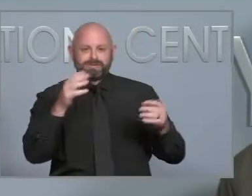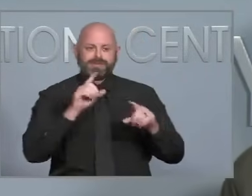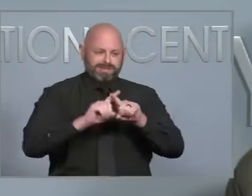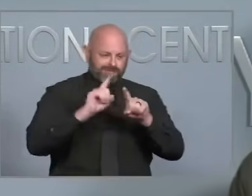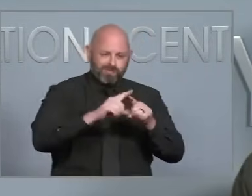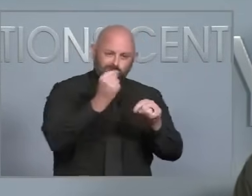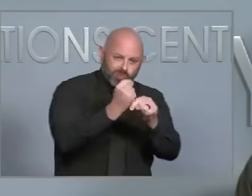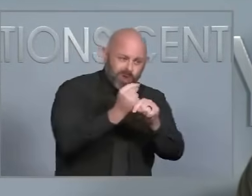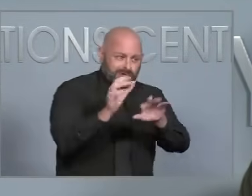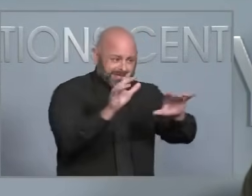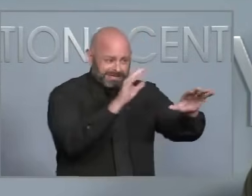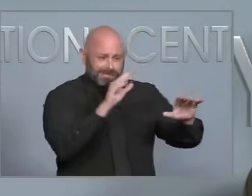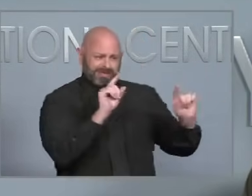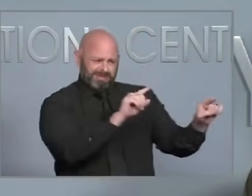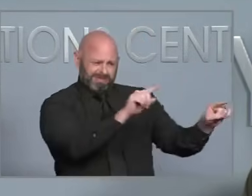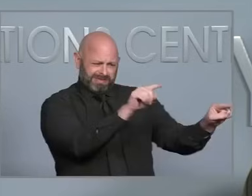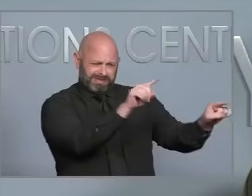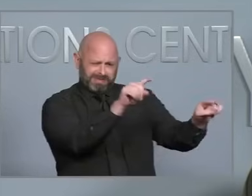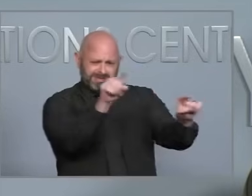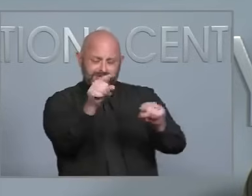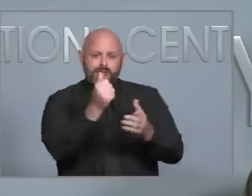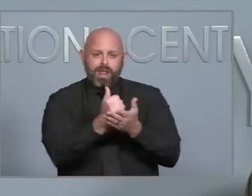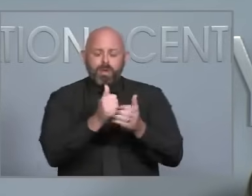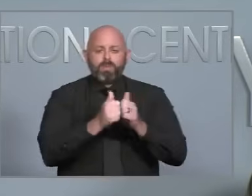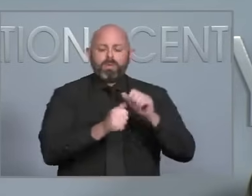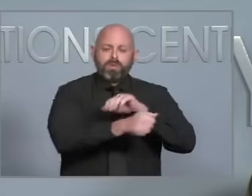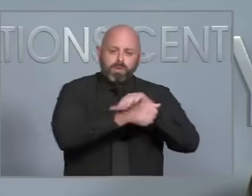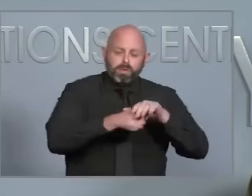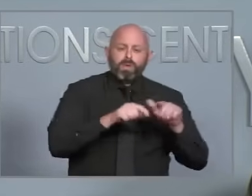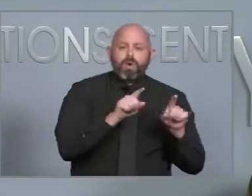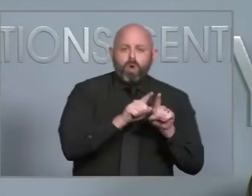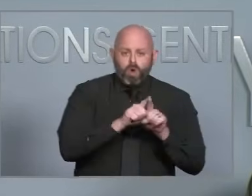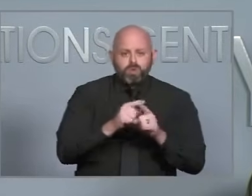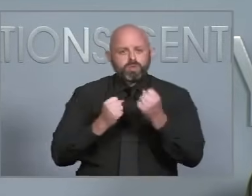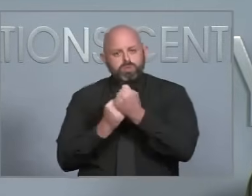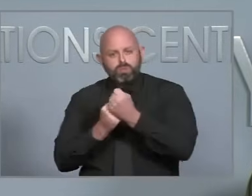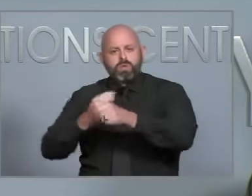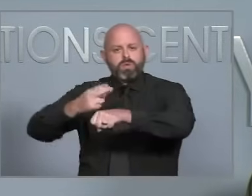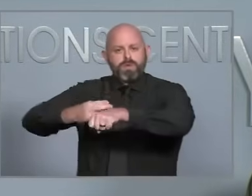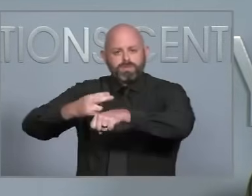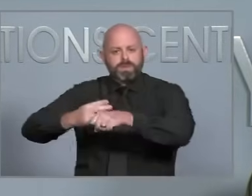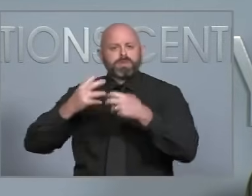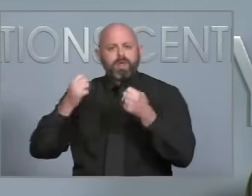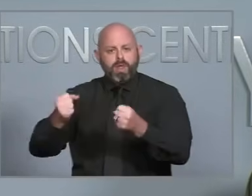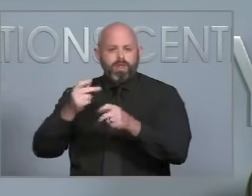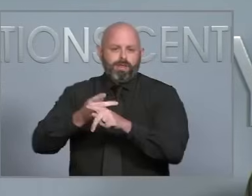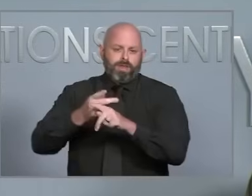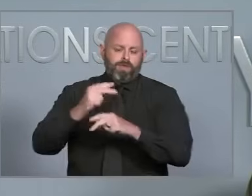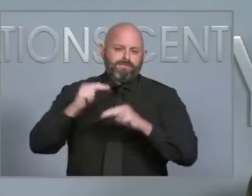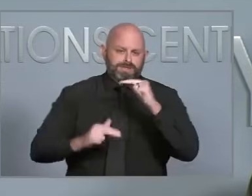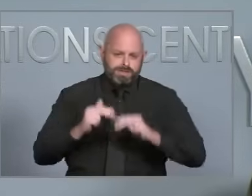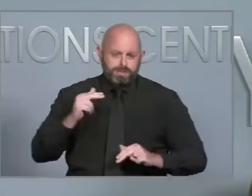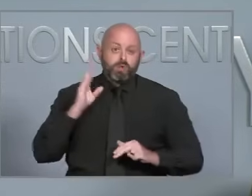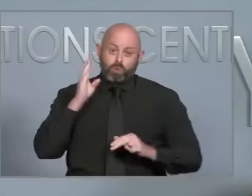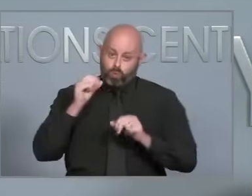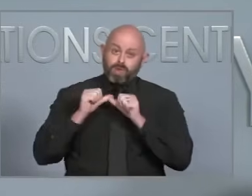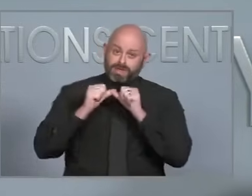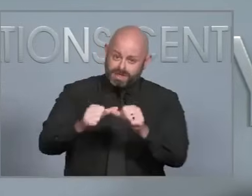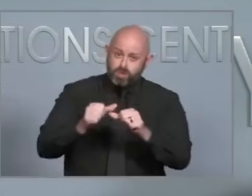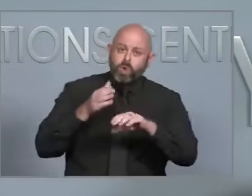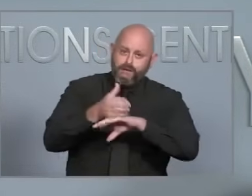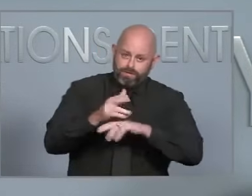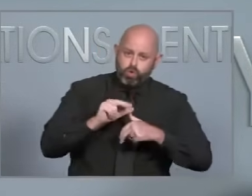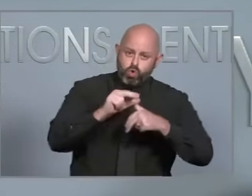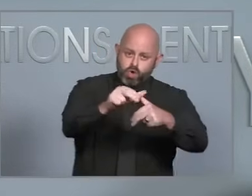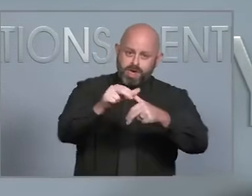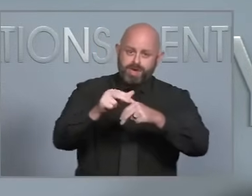personnel to assist in sheltering operations and to support healthcare facilities. This will also continue post-impact. There